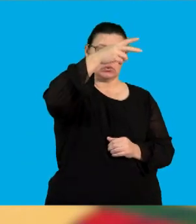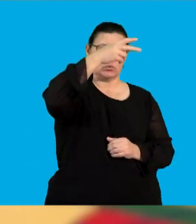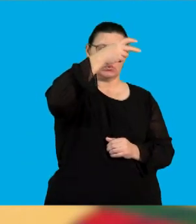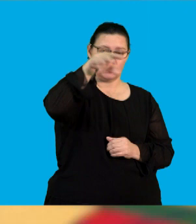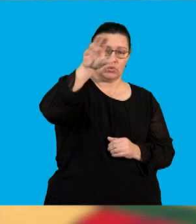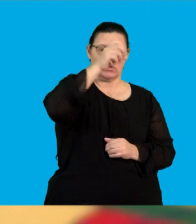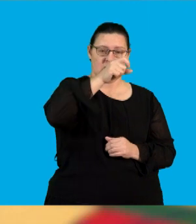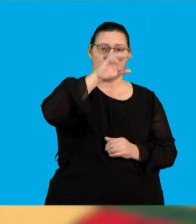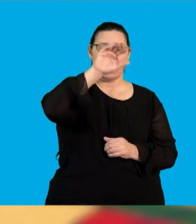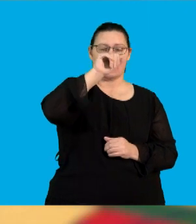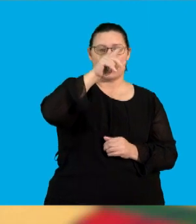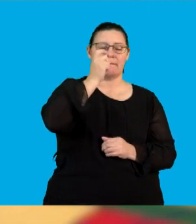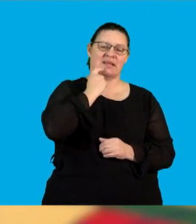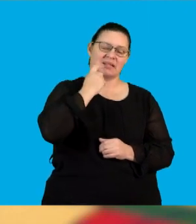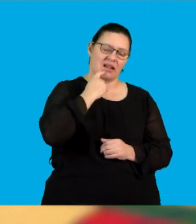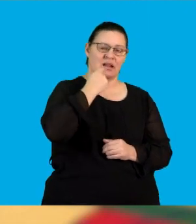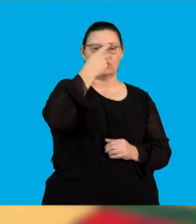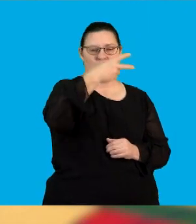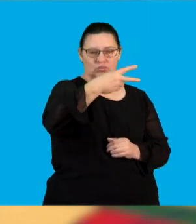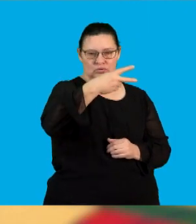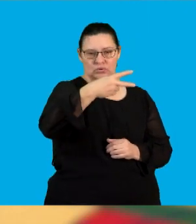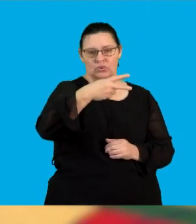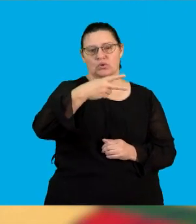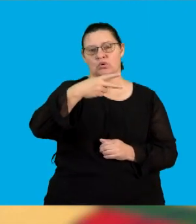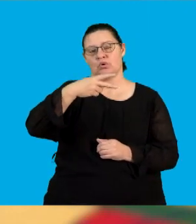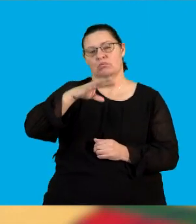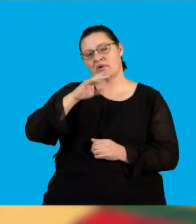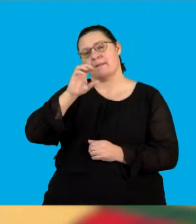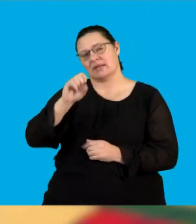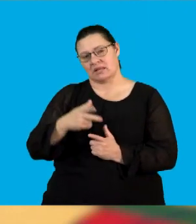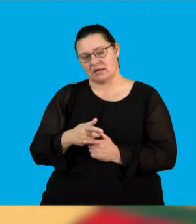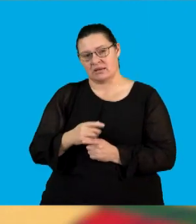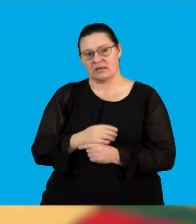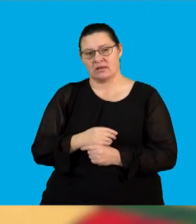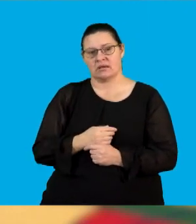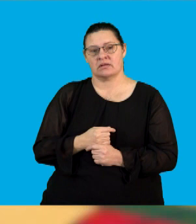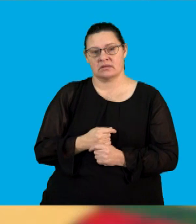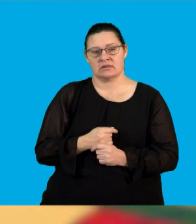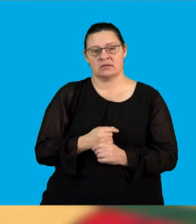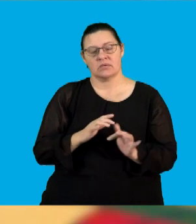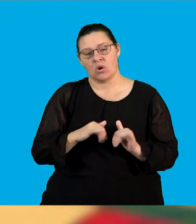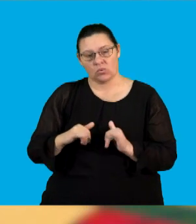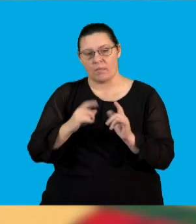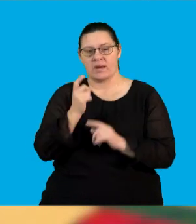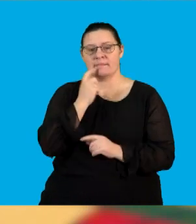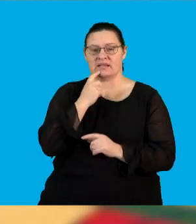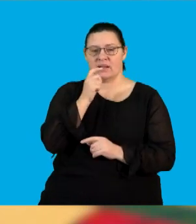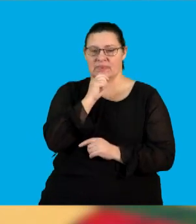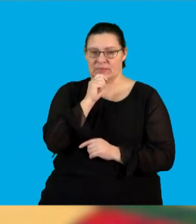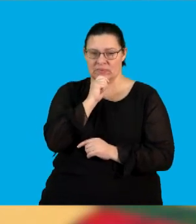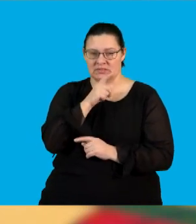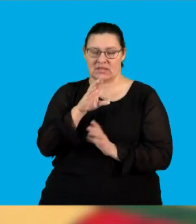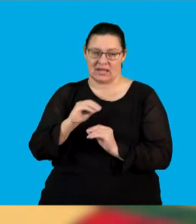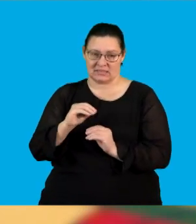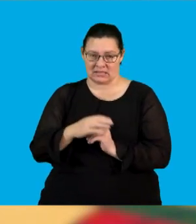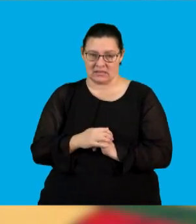those ones are called the alkali metals, and then group 2, alkali earth metals. So those ones are the common metals that you're going to be